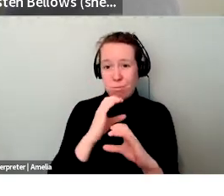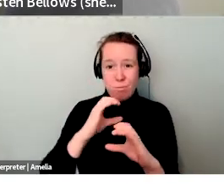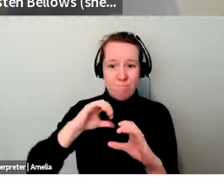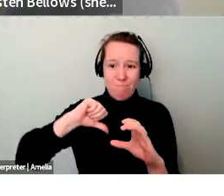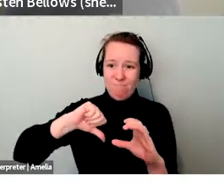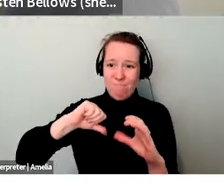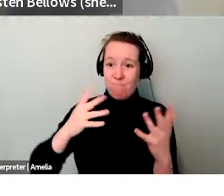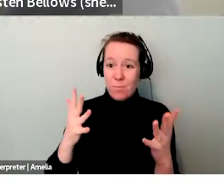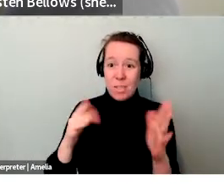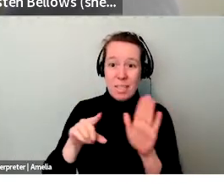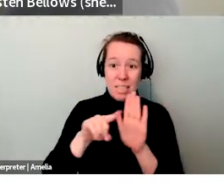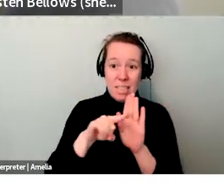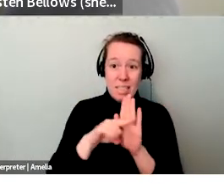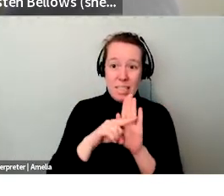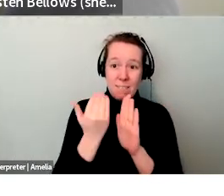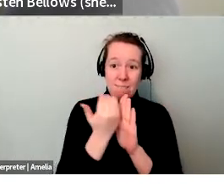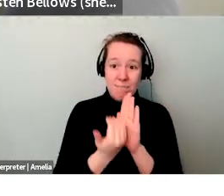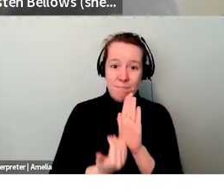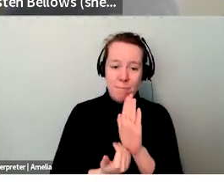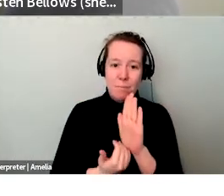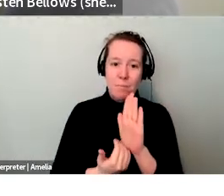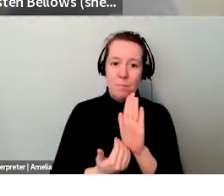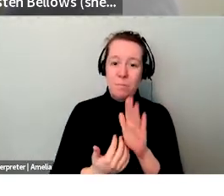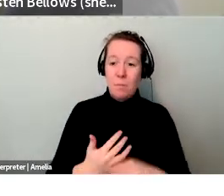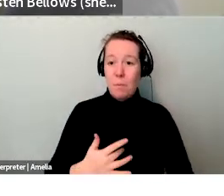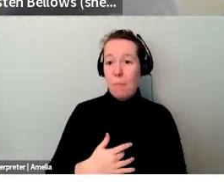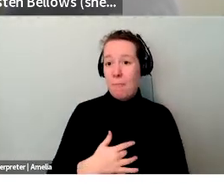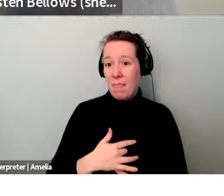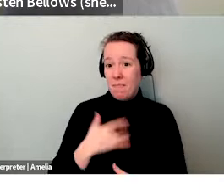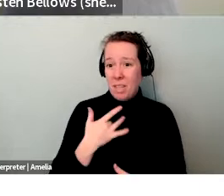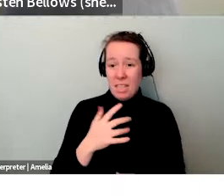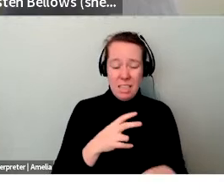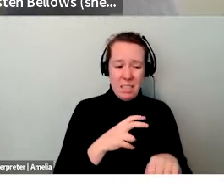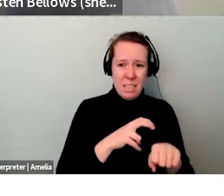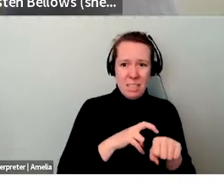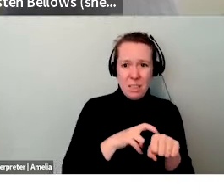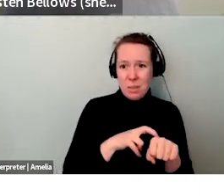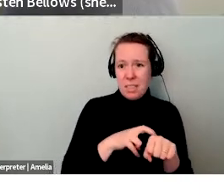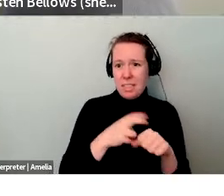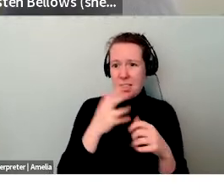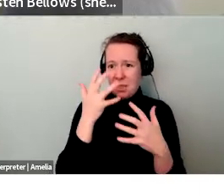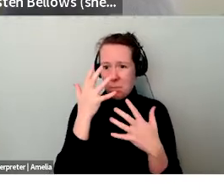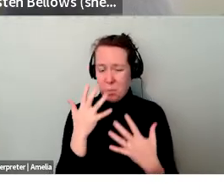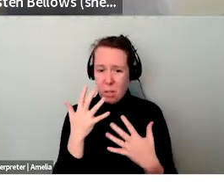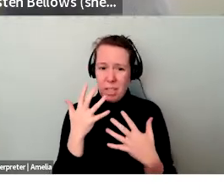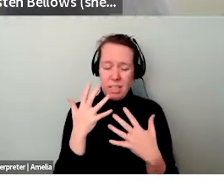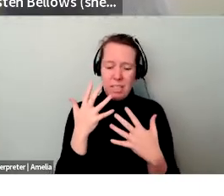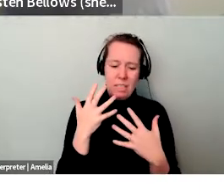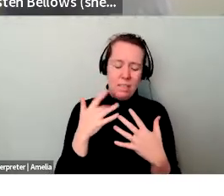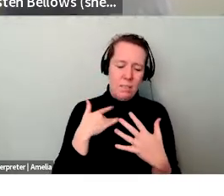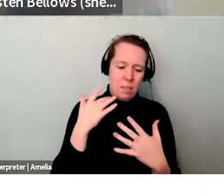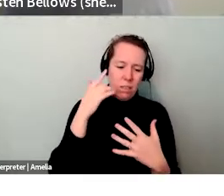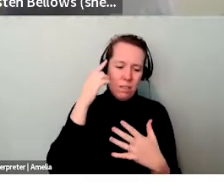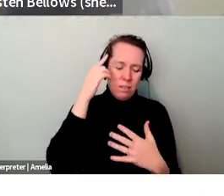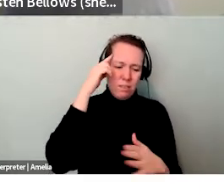searching can lead to feelings of anxiety, depression, pessimism, and hopelessness.